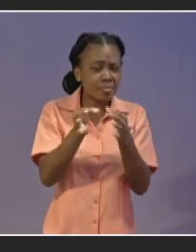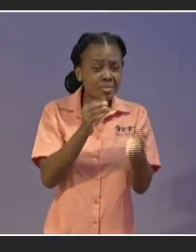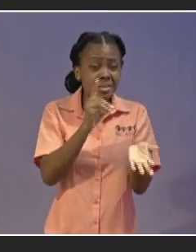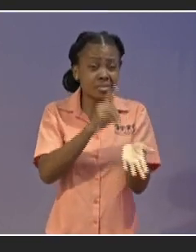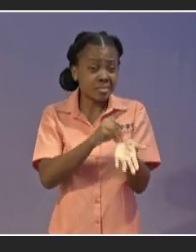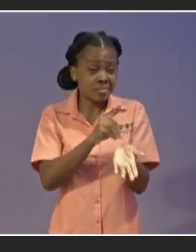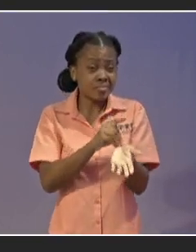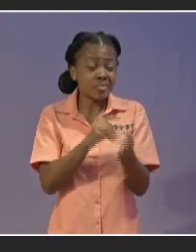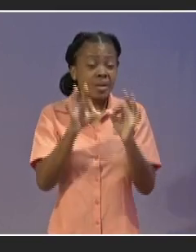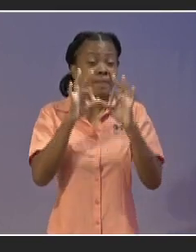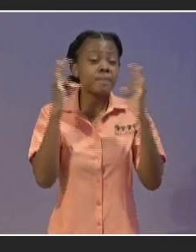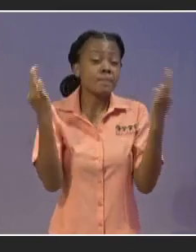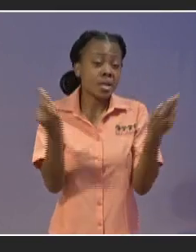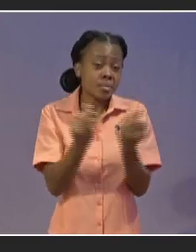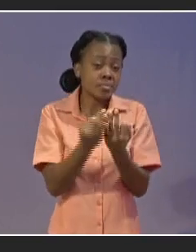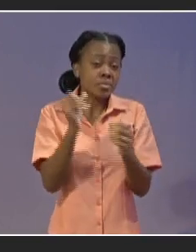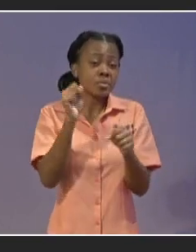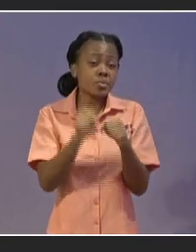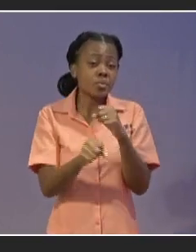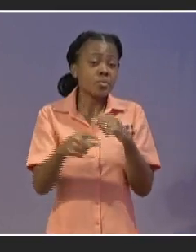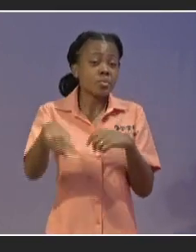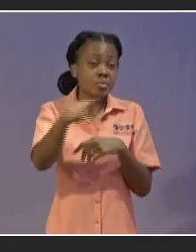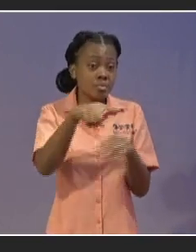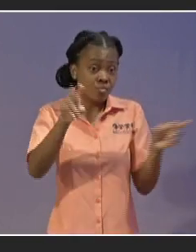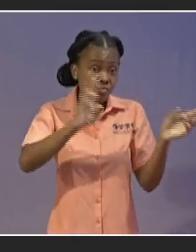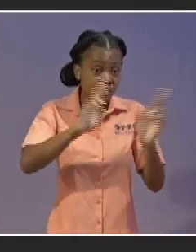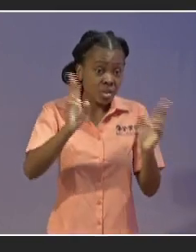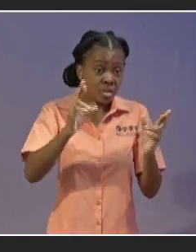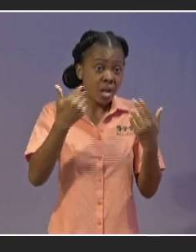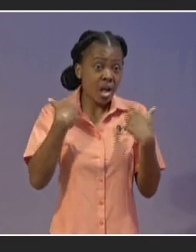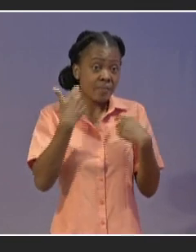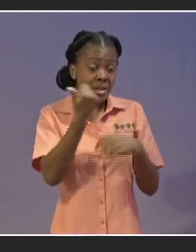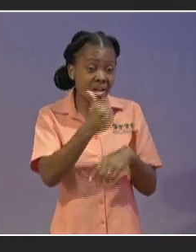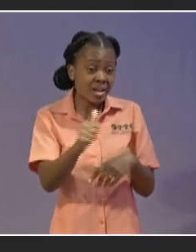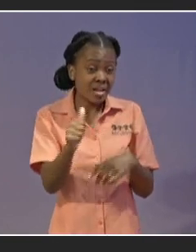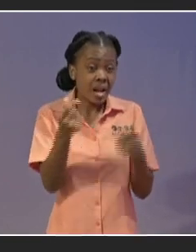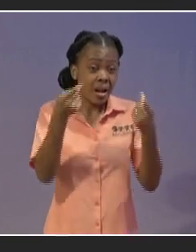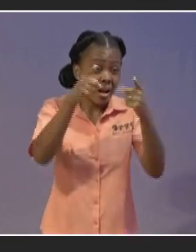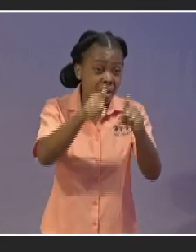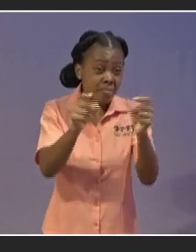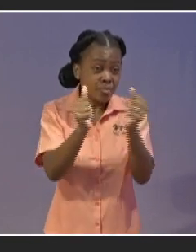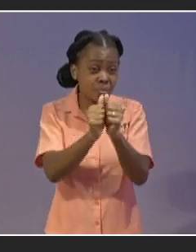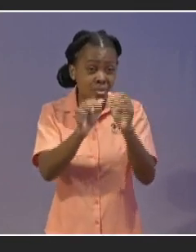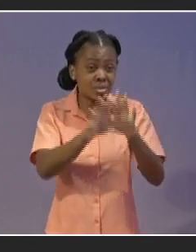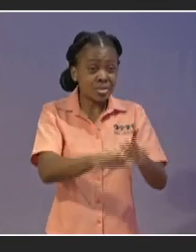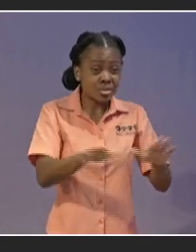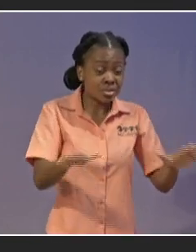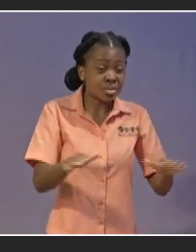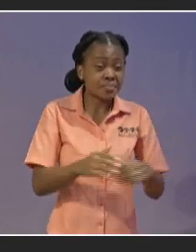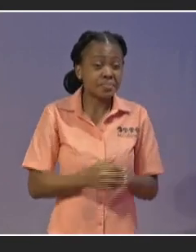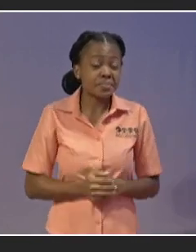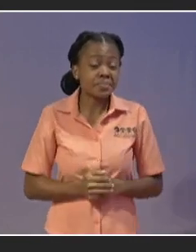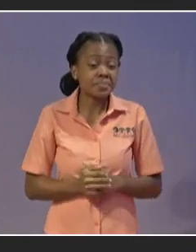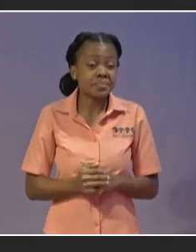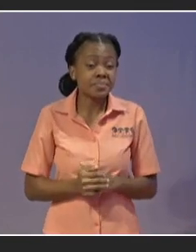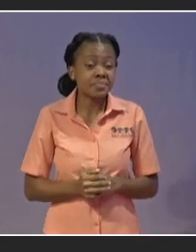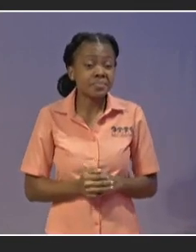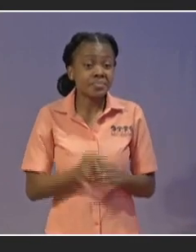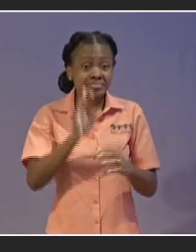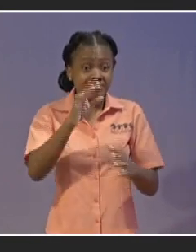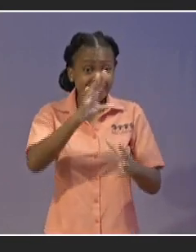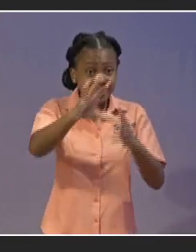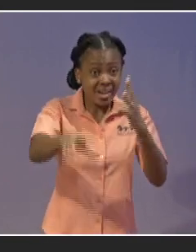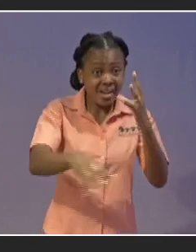you're well prepared for whatever will be happening with your child. And of course, we usually talk about not just doing.